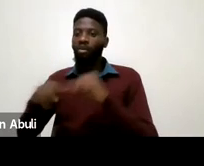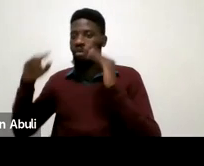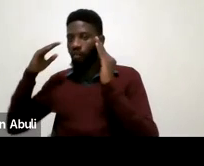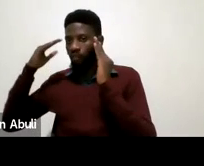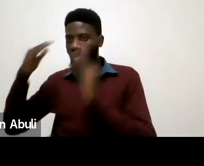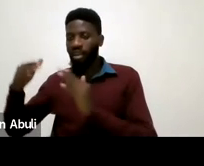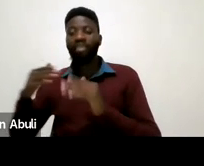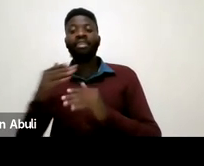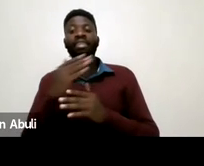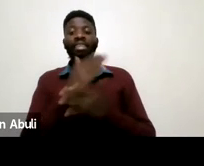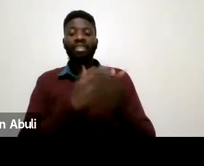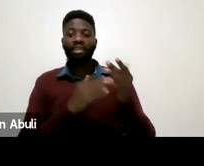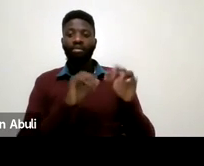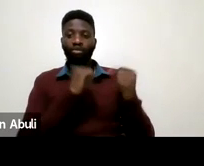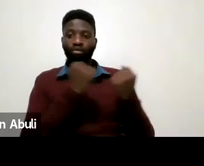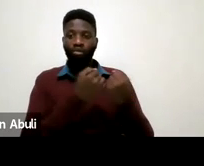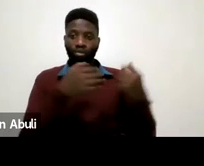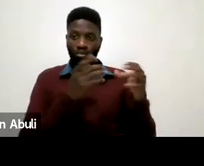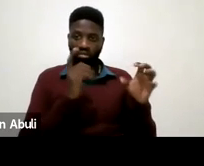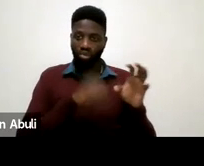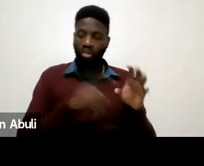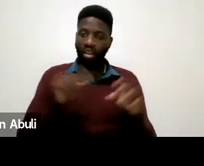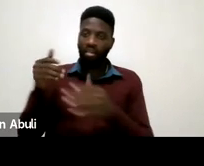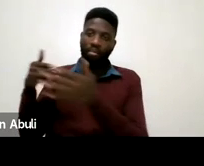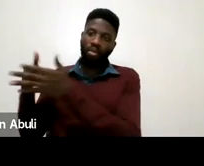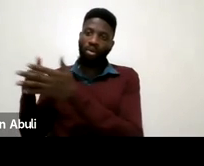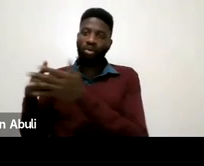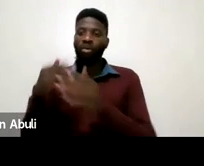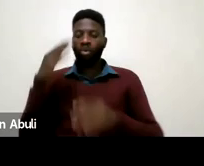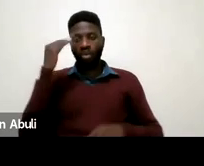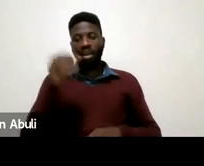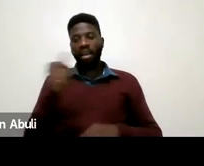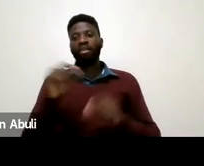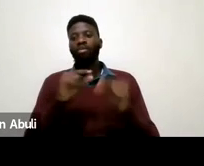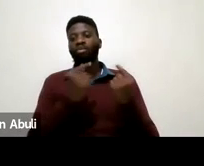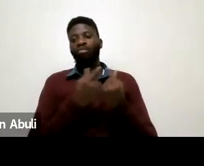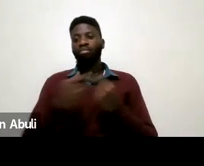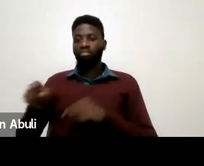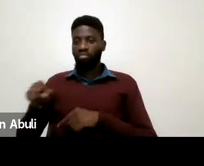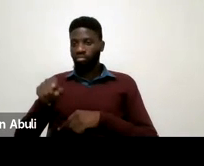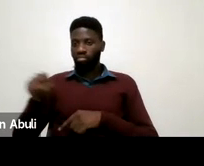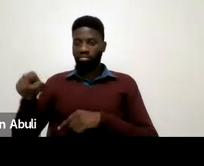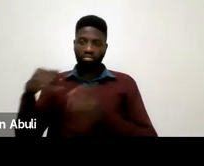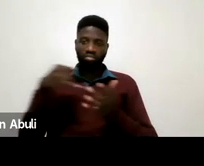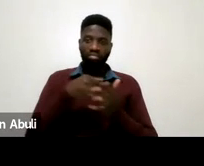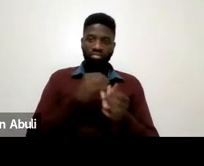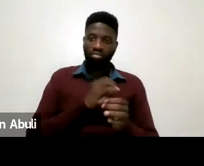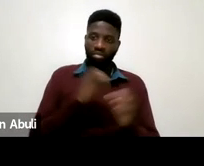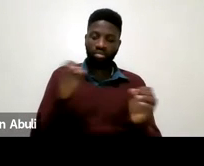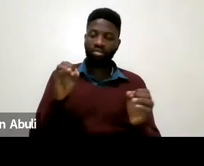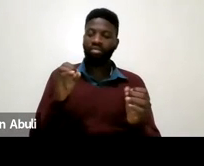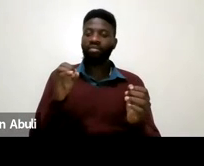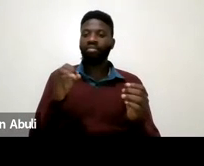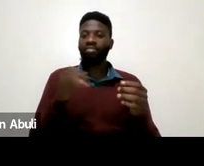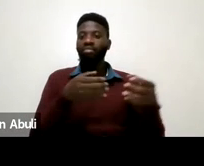you actually block the rest, because then you belong into another group where others do not belong. So you create a strata.